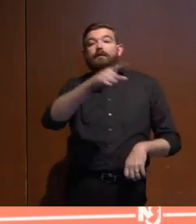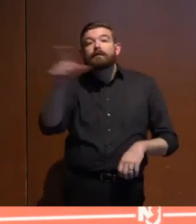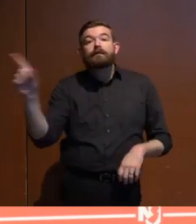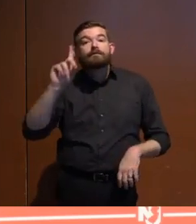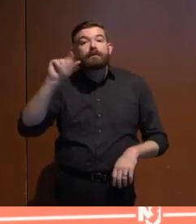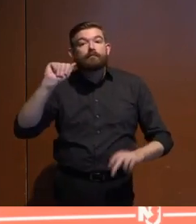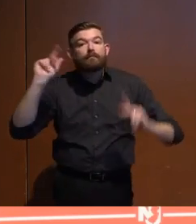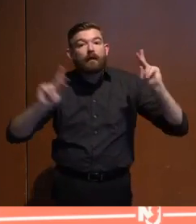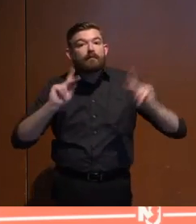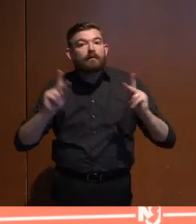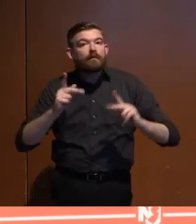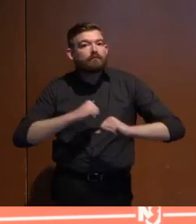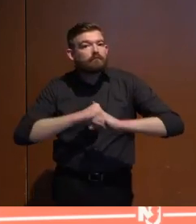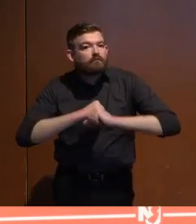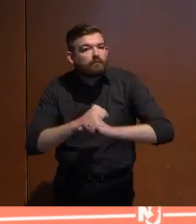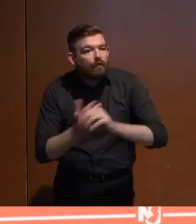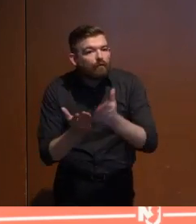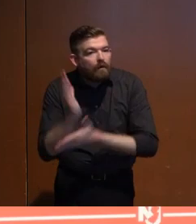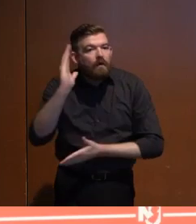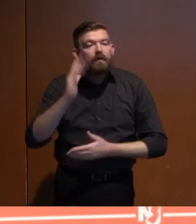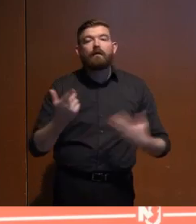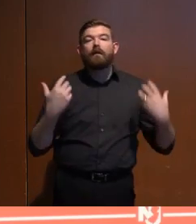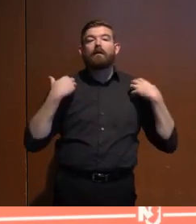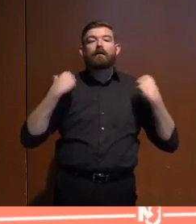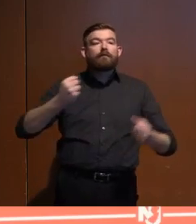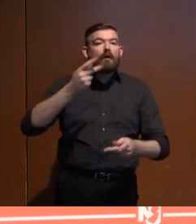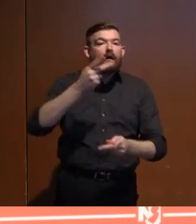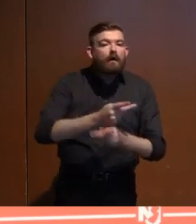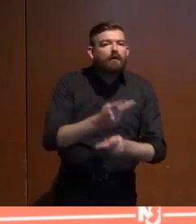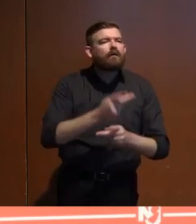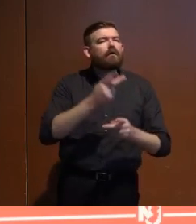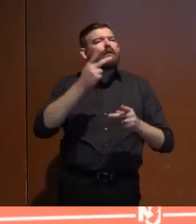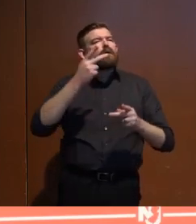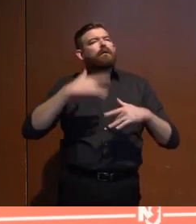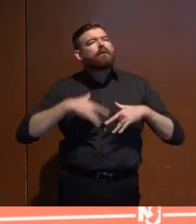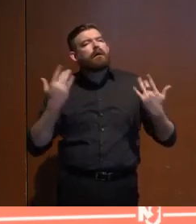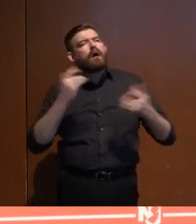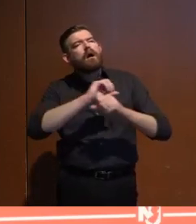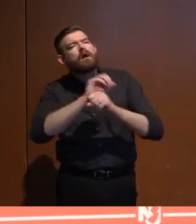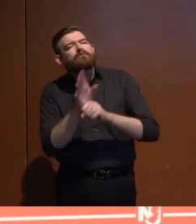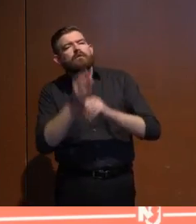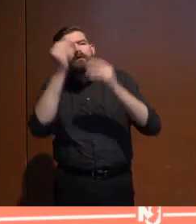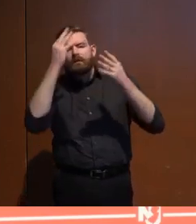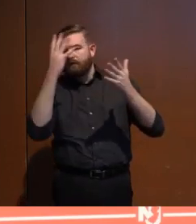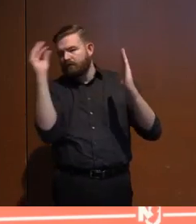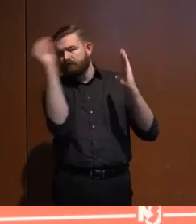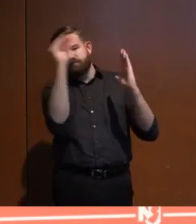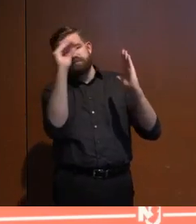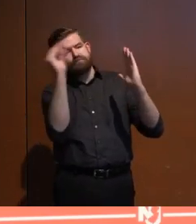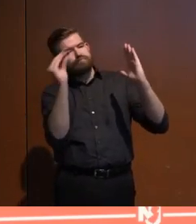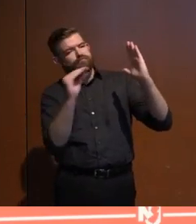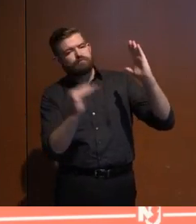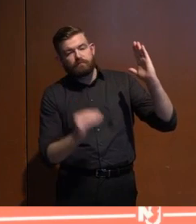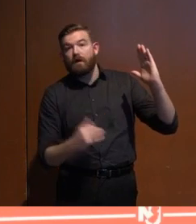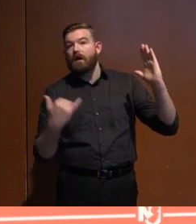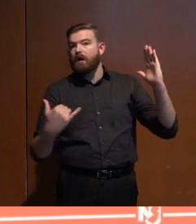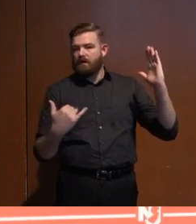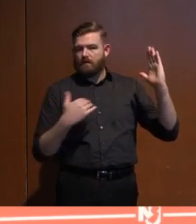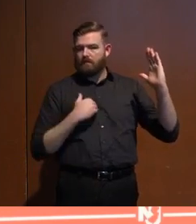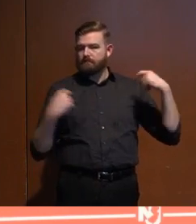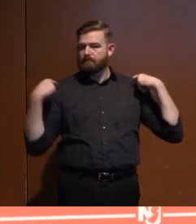healthcare questions about the virus. The site is now available in Spanish as well as in English. So you can go in there, search